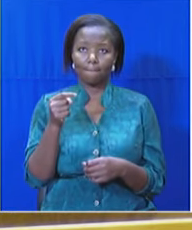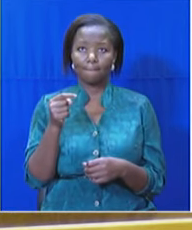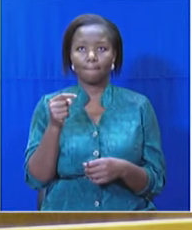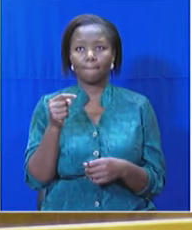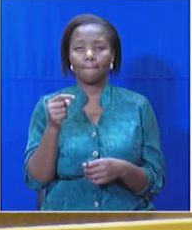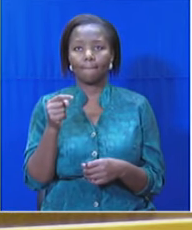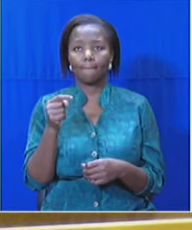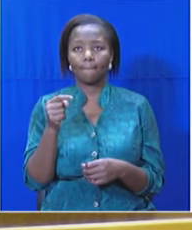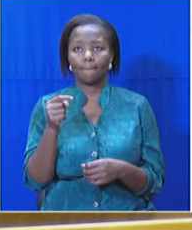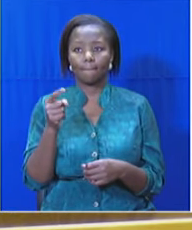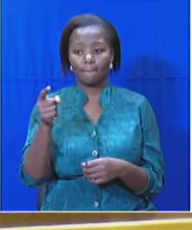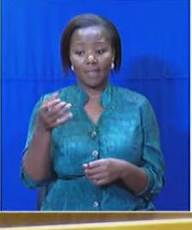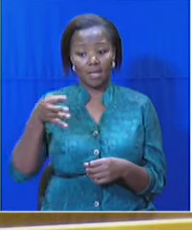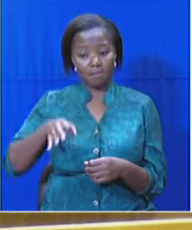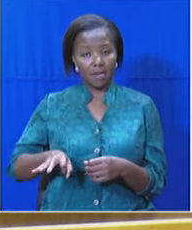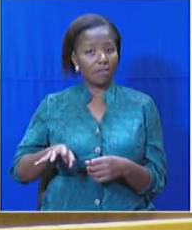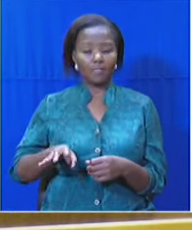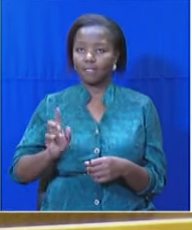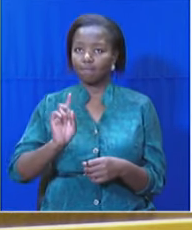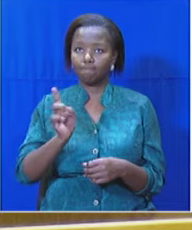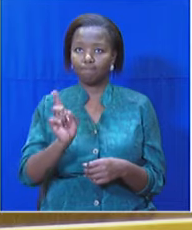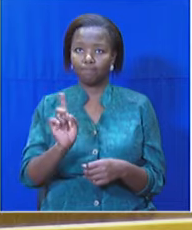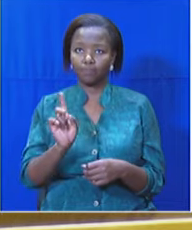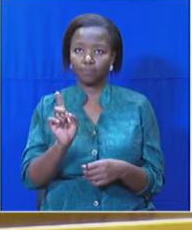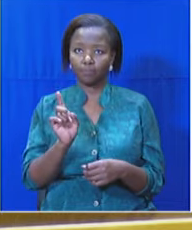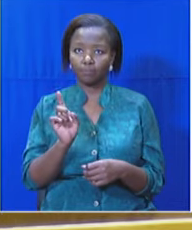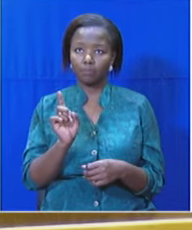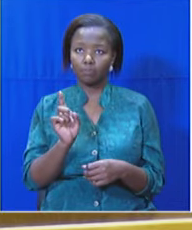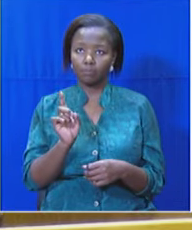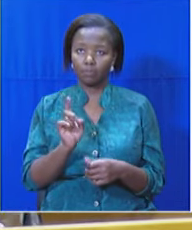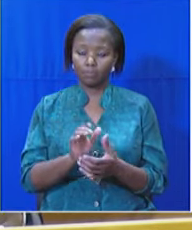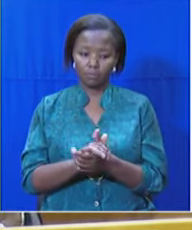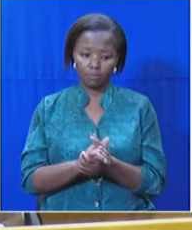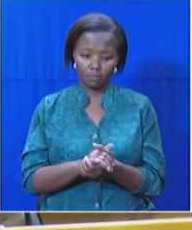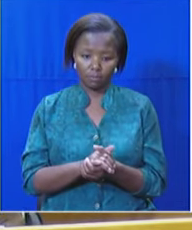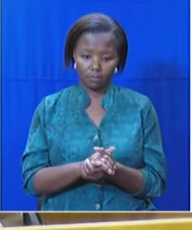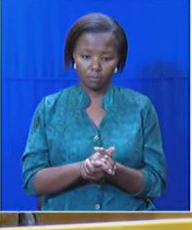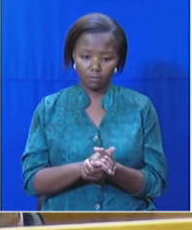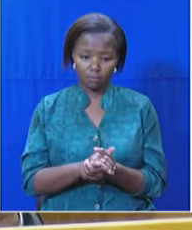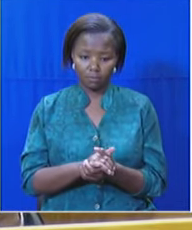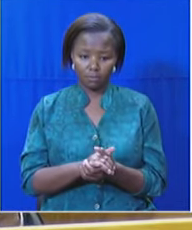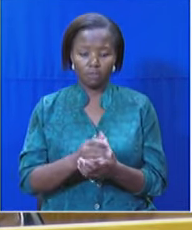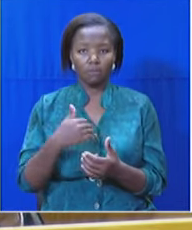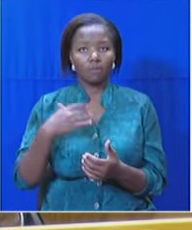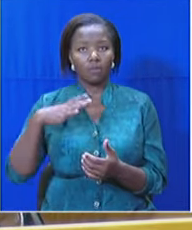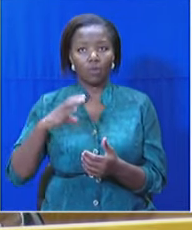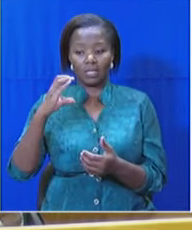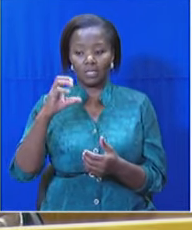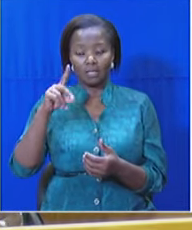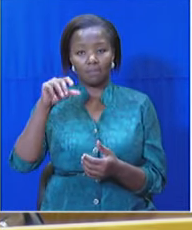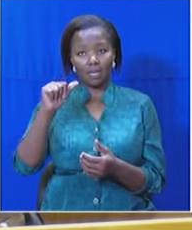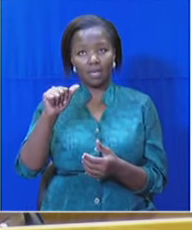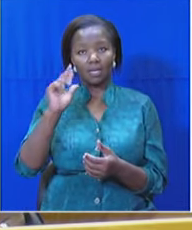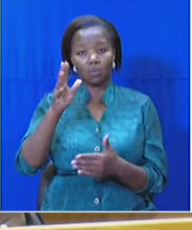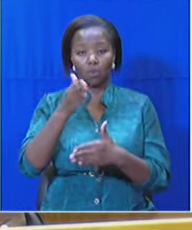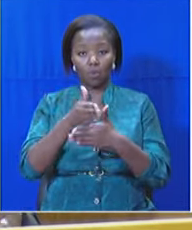Chairperson, we wanted to note ukuthi CPAs will work if abantu